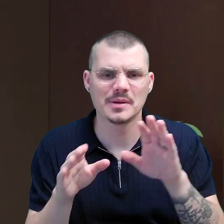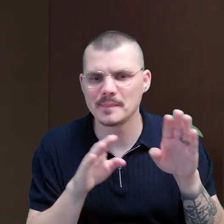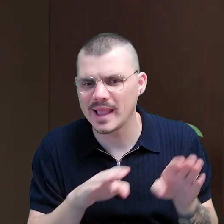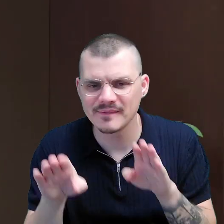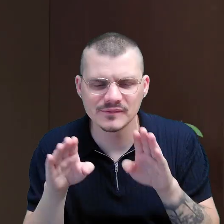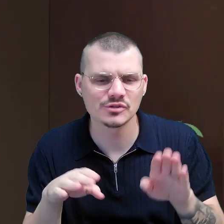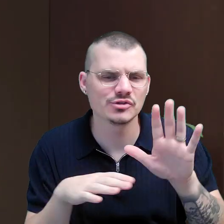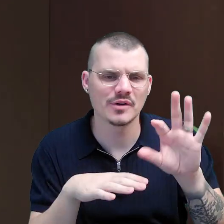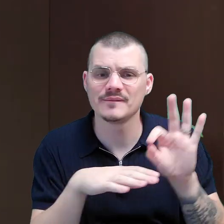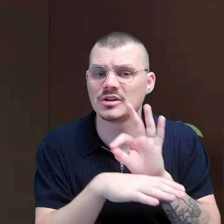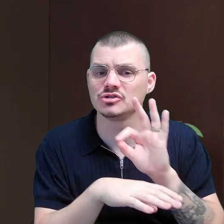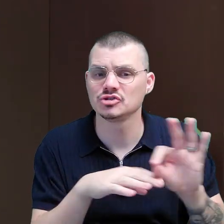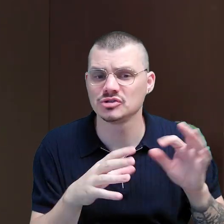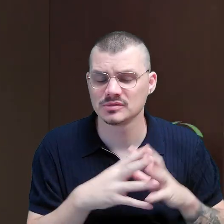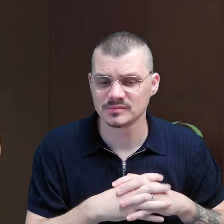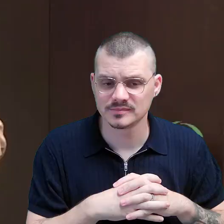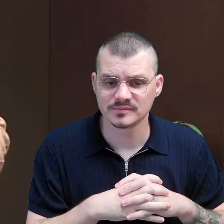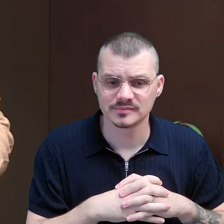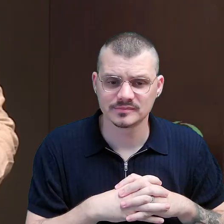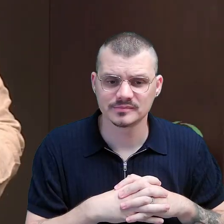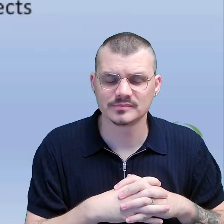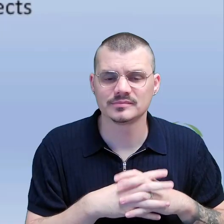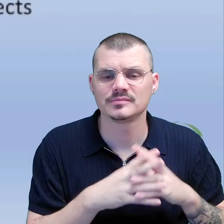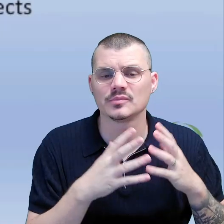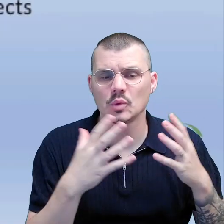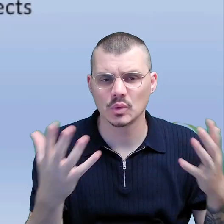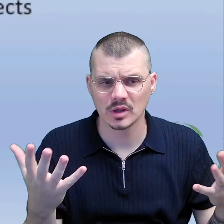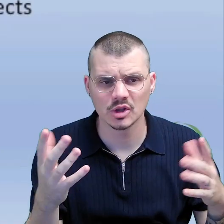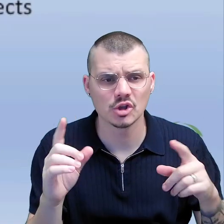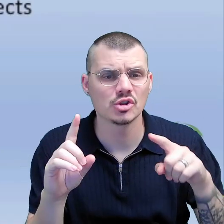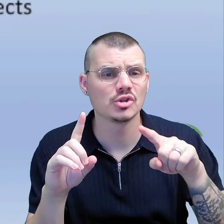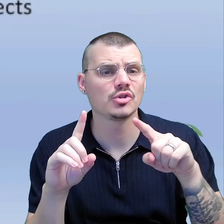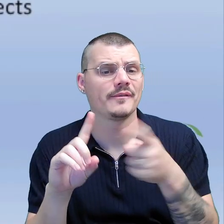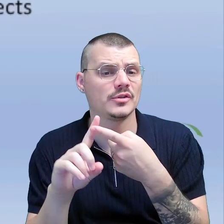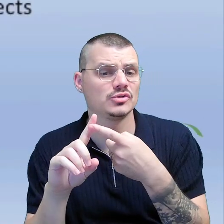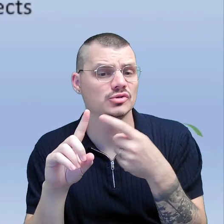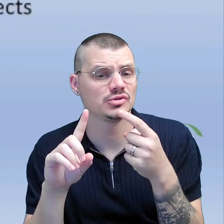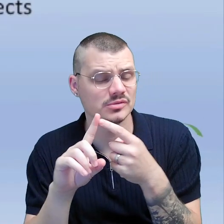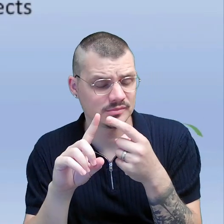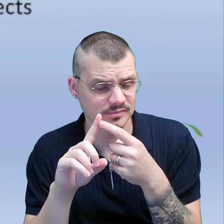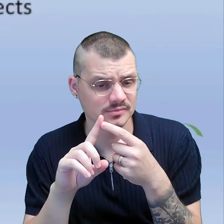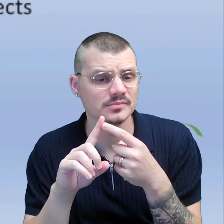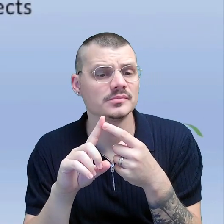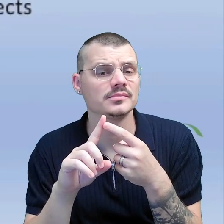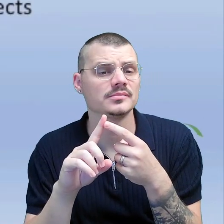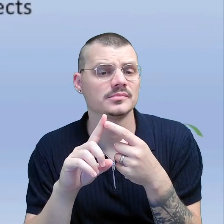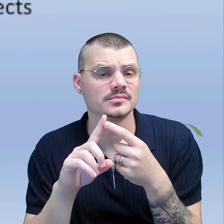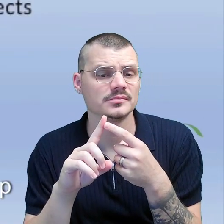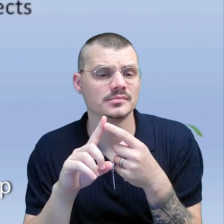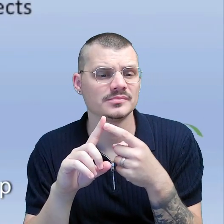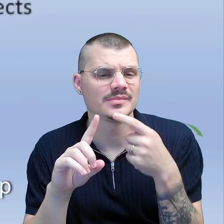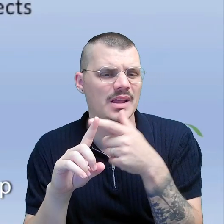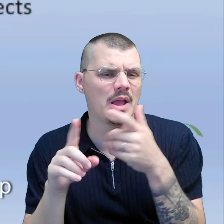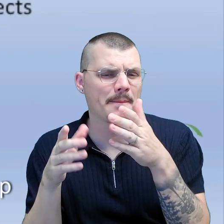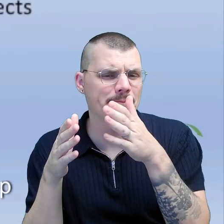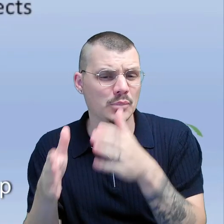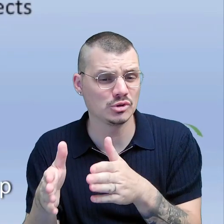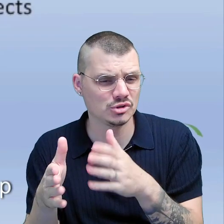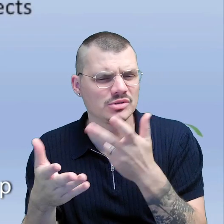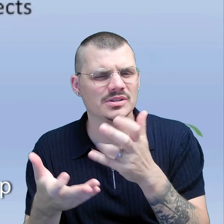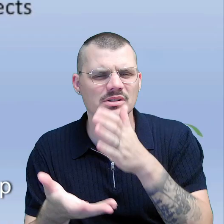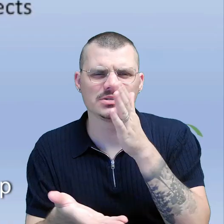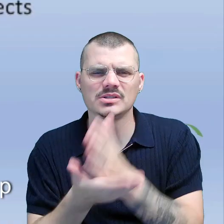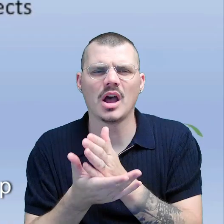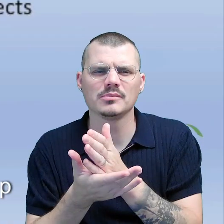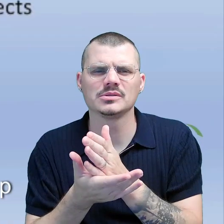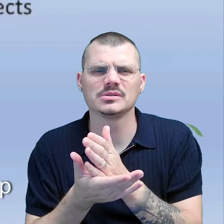behavior and function? Well, the first one is that a person stops